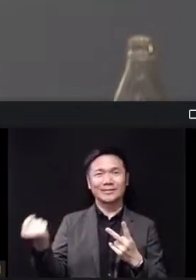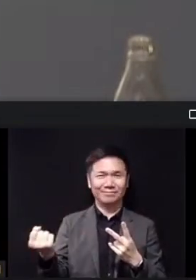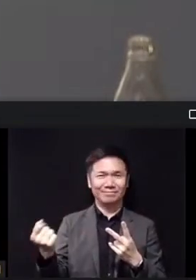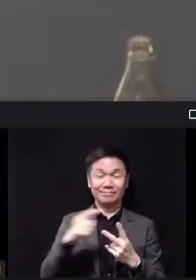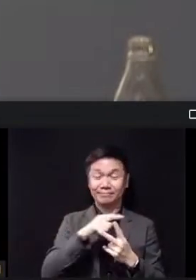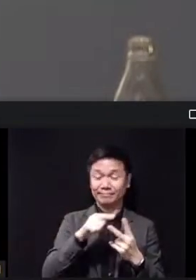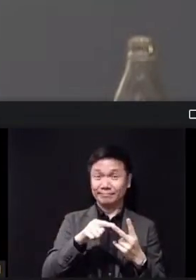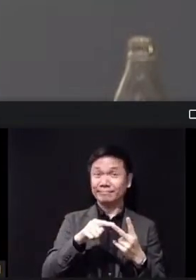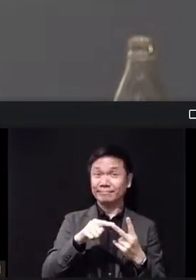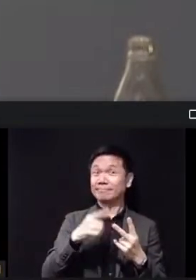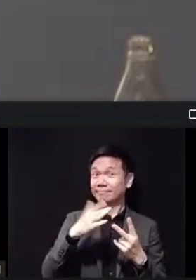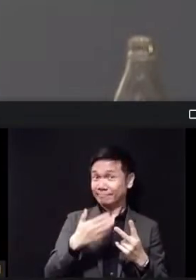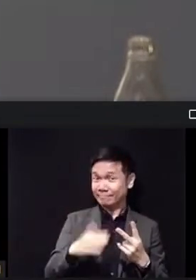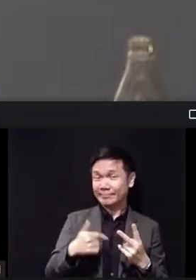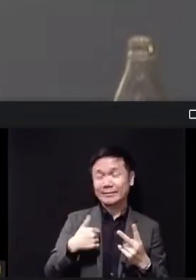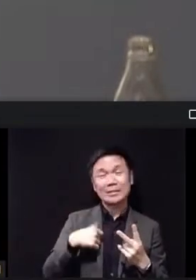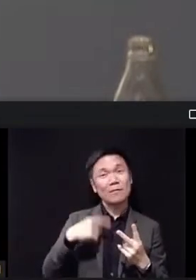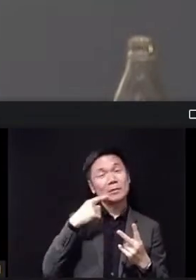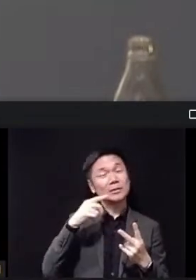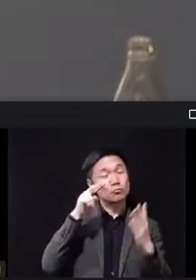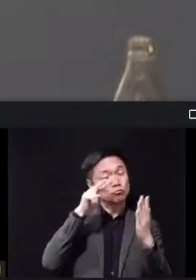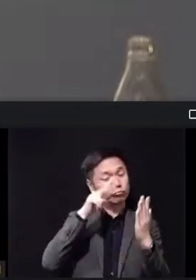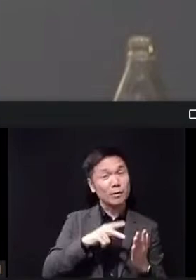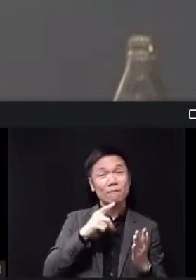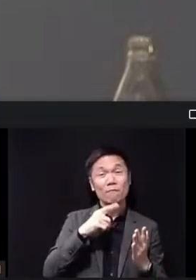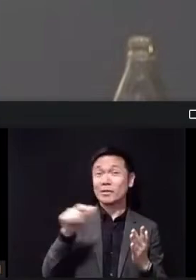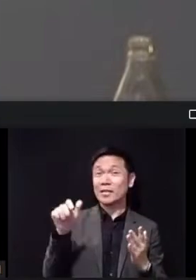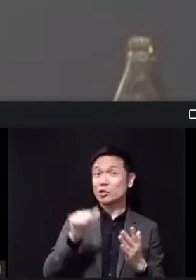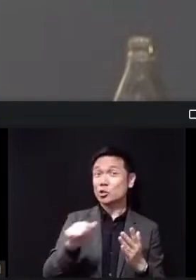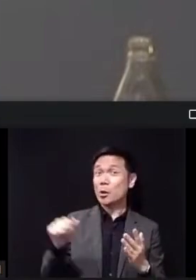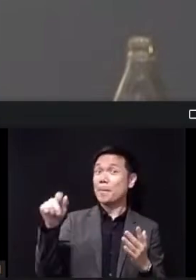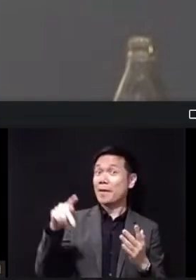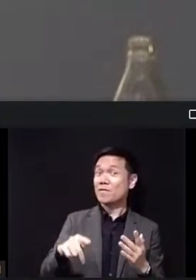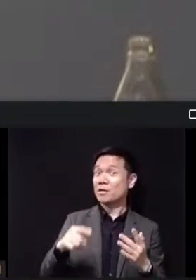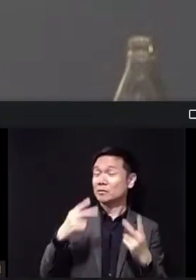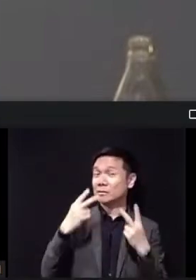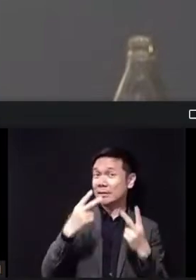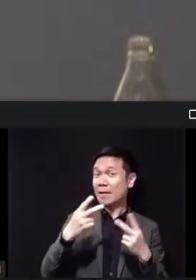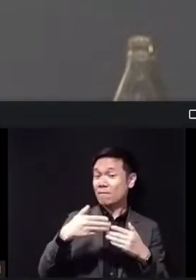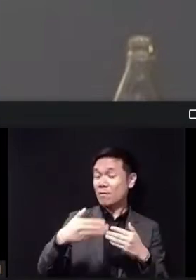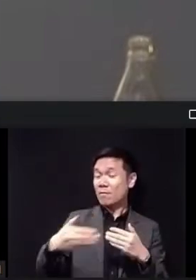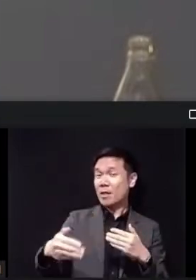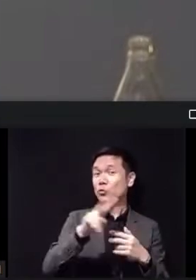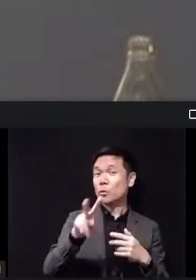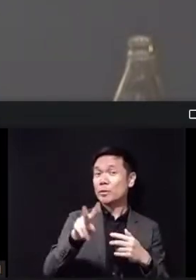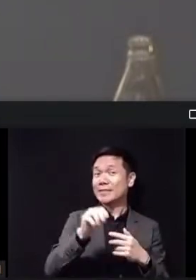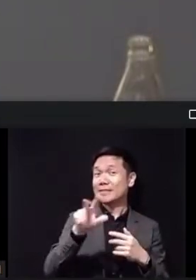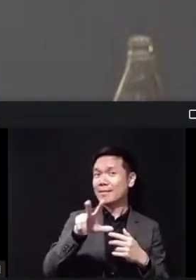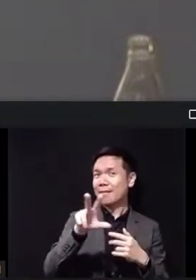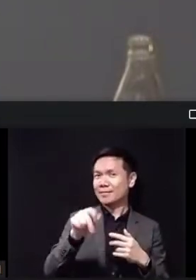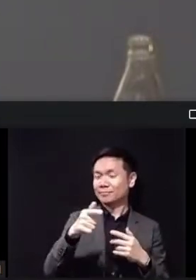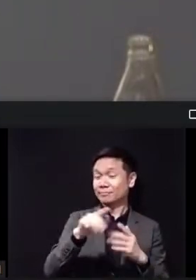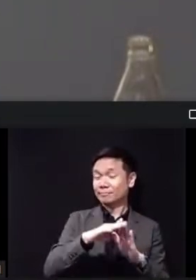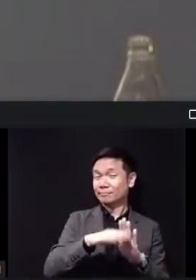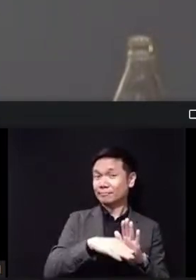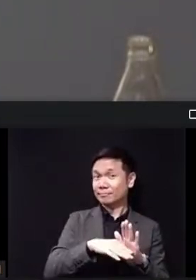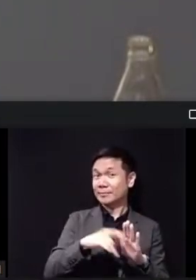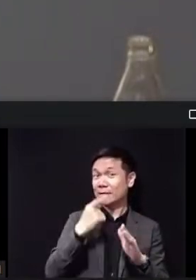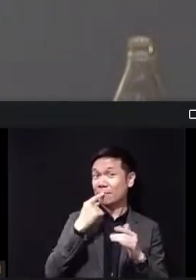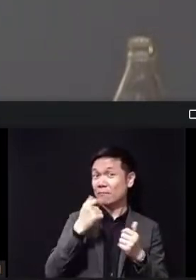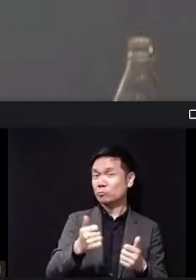to review their implementation in the Asia and the Pacific in the context of the 2030 Agenda for